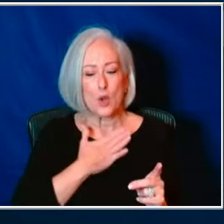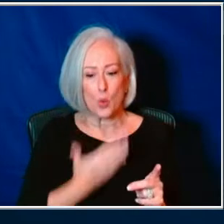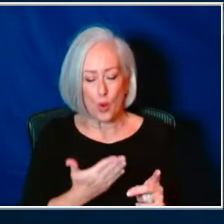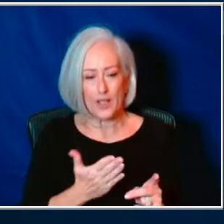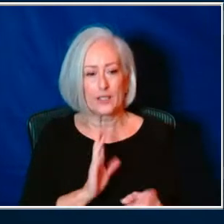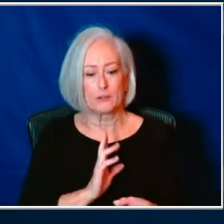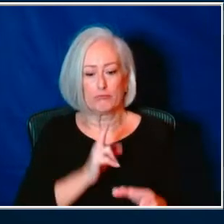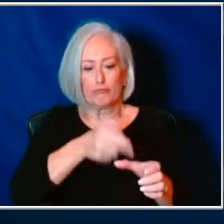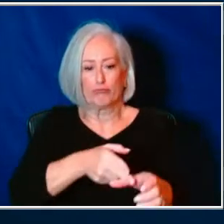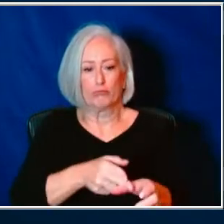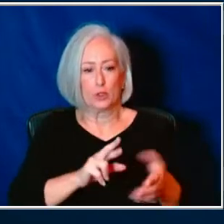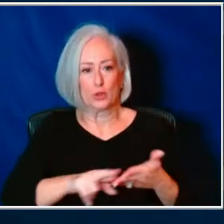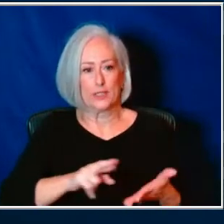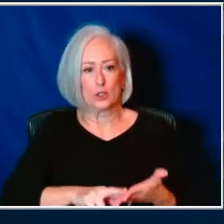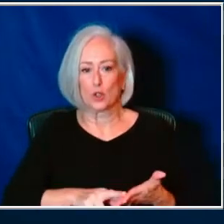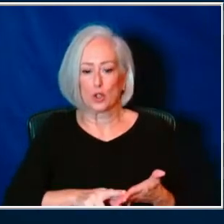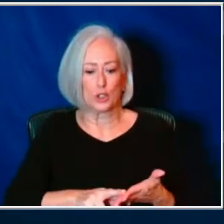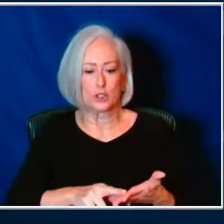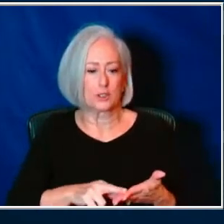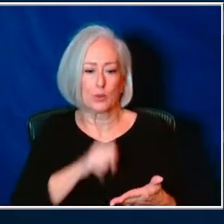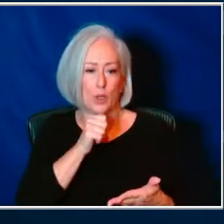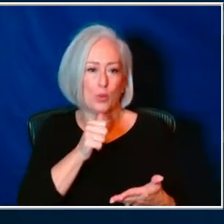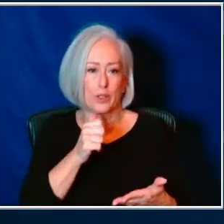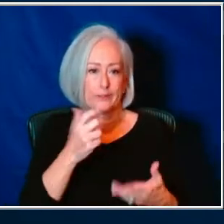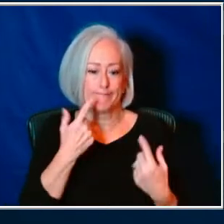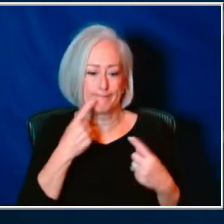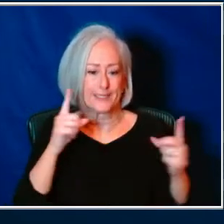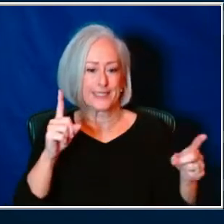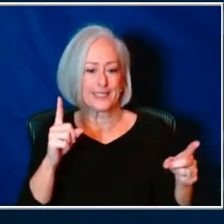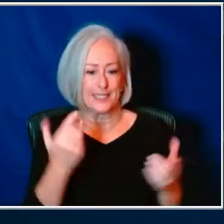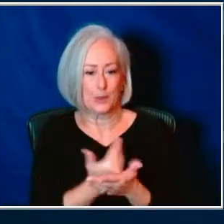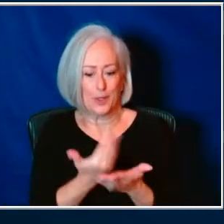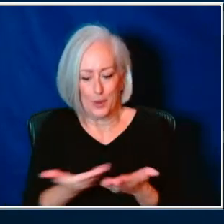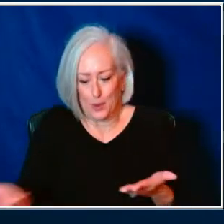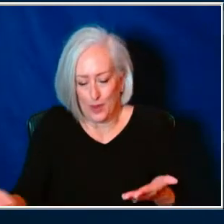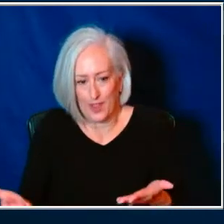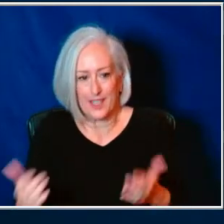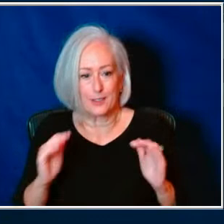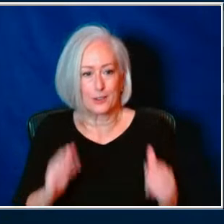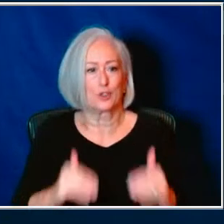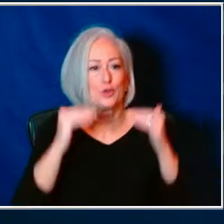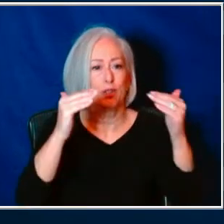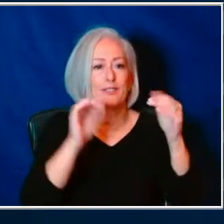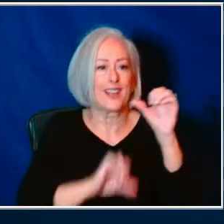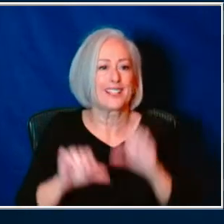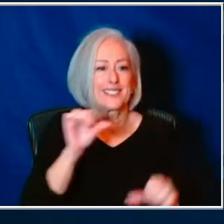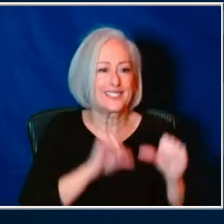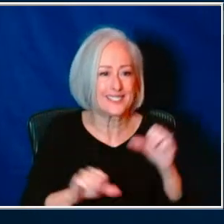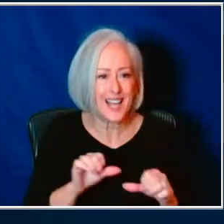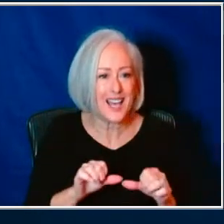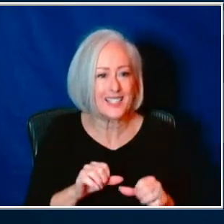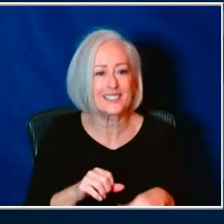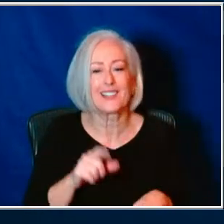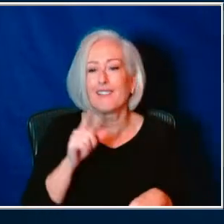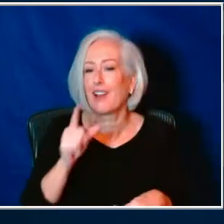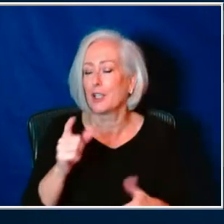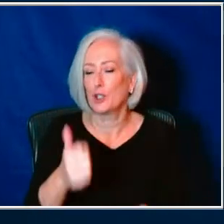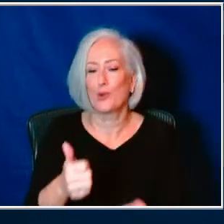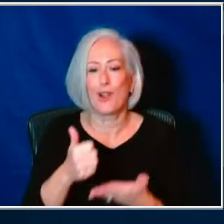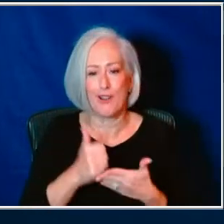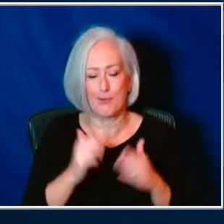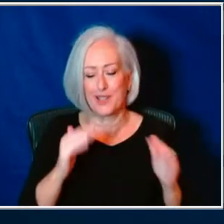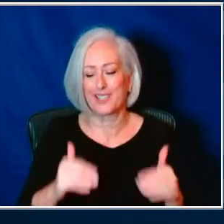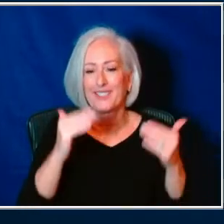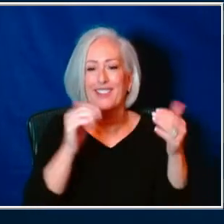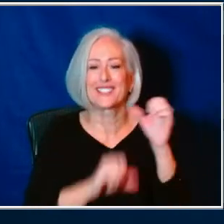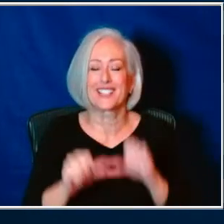in my field, cystic fibrosis. It took lots of patients volunteering to help advance the science, and you're advancing the science. We so appreciate that,